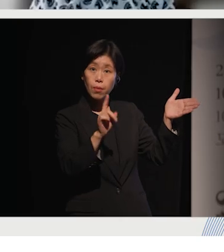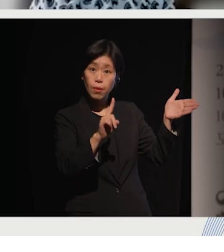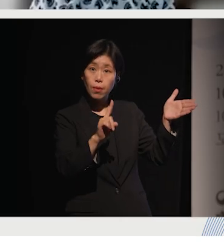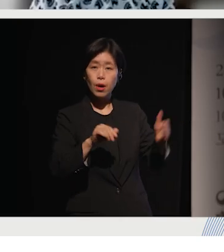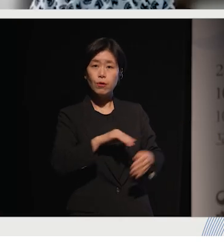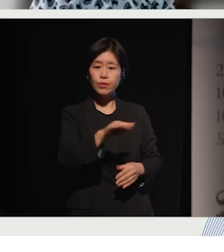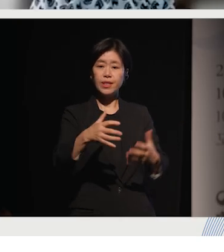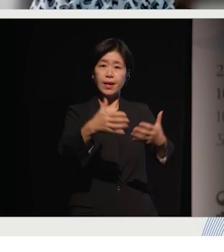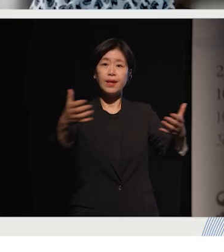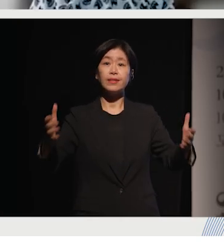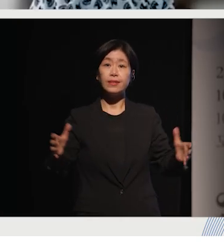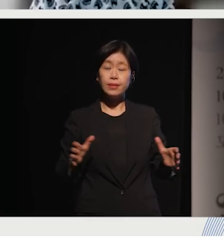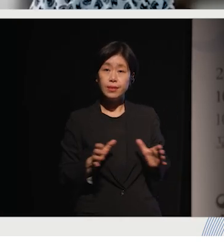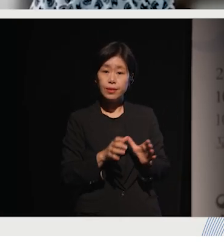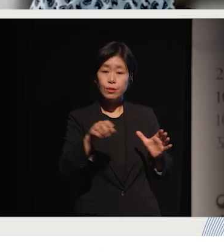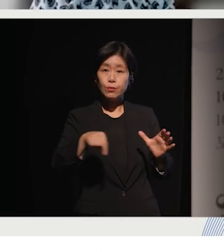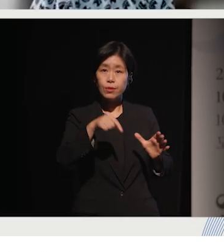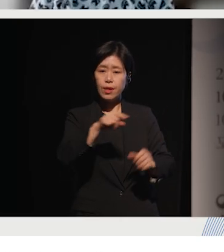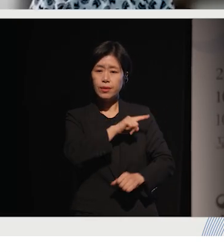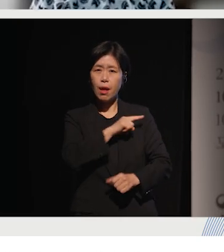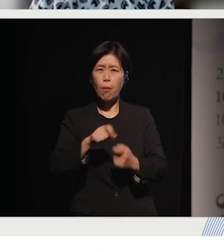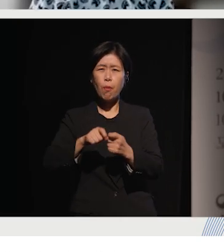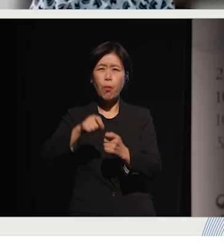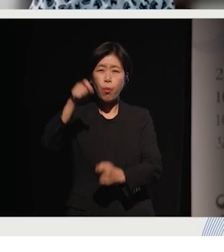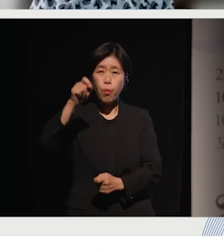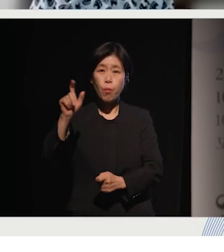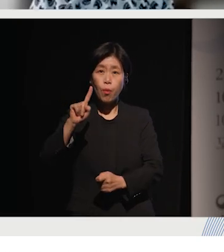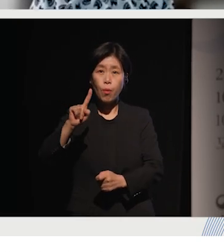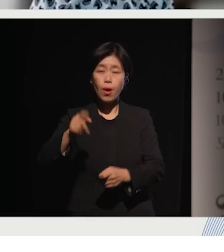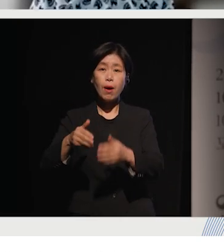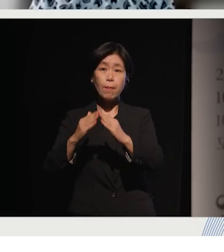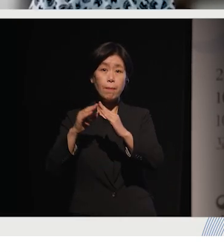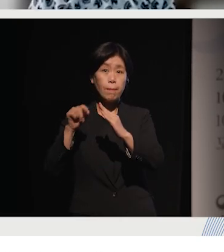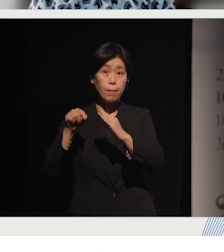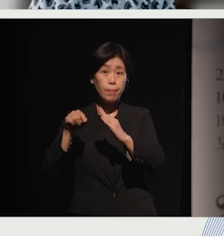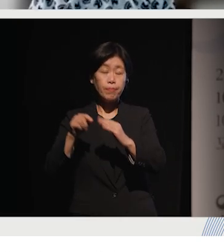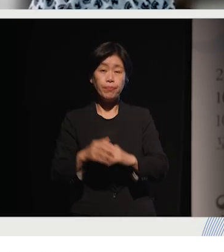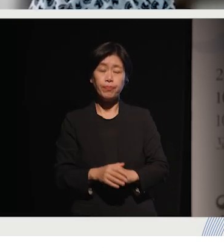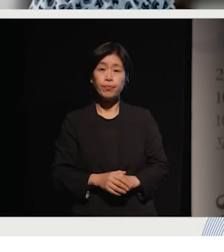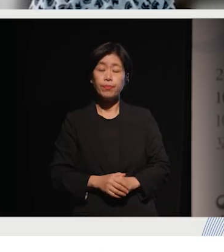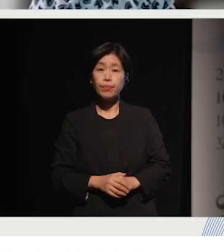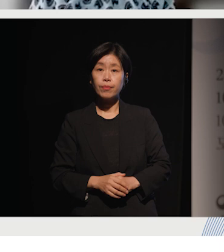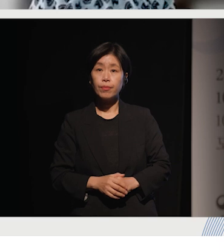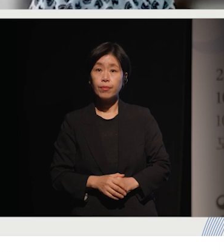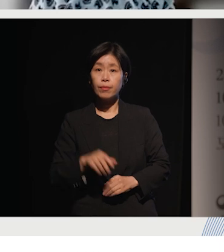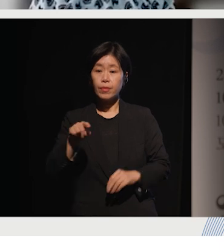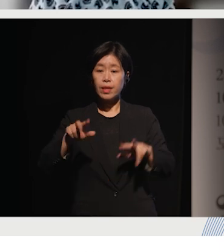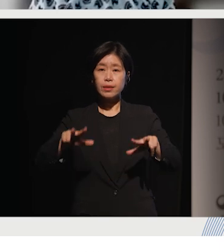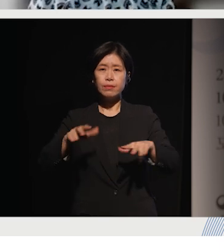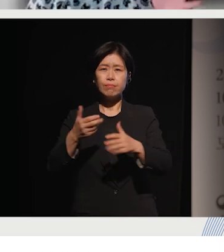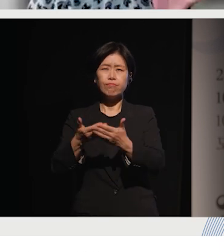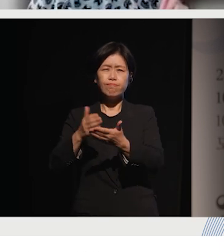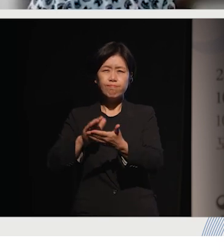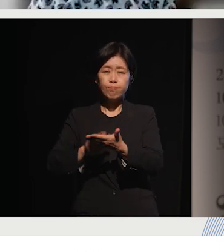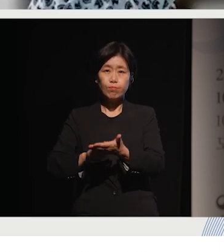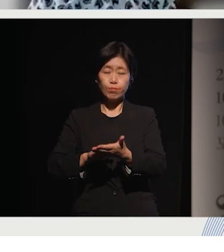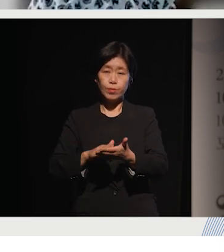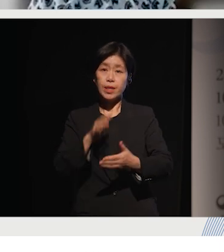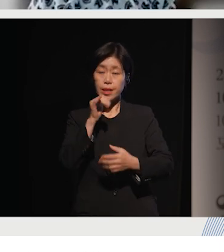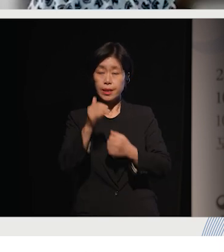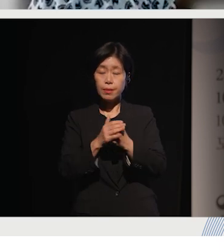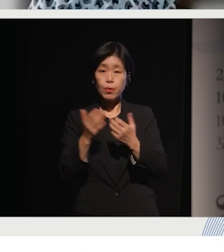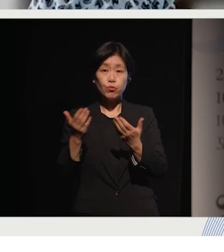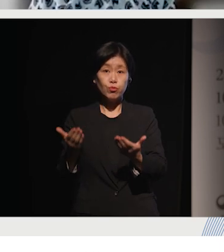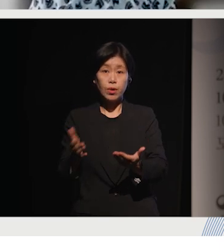oldest building within the Smithsonian complex. It's currently closed for renovation, but this is a really nice picture from a somewhat